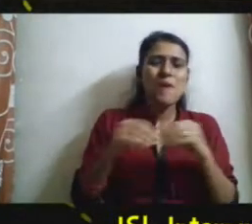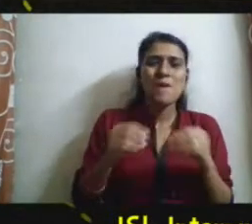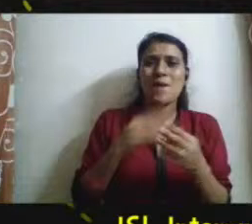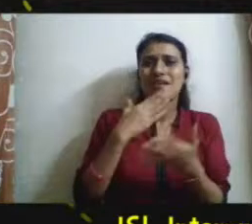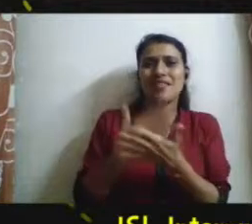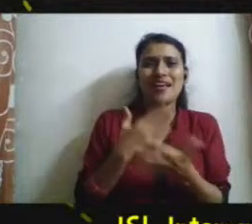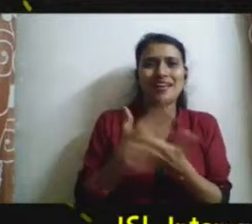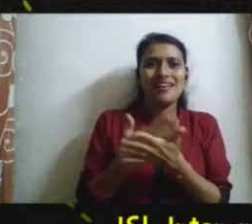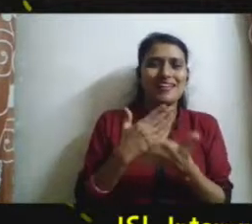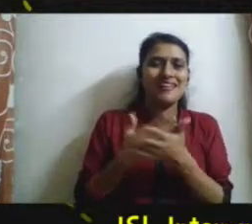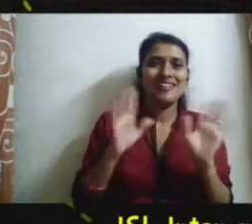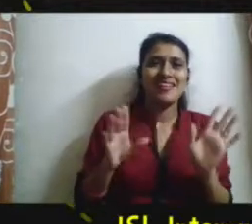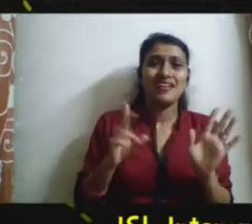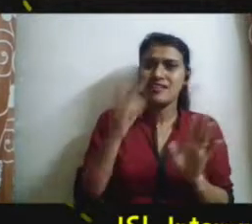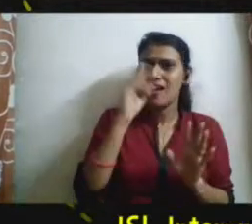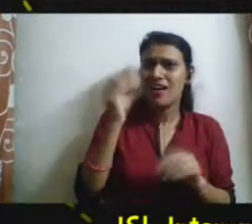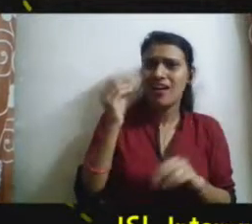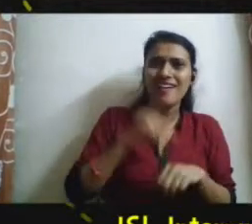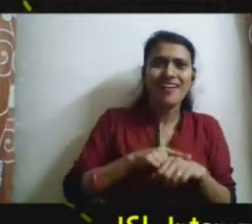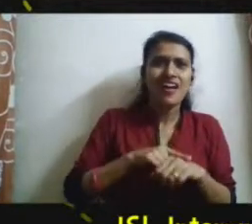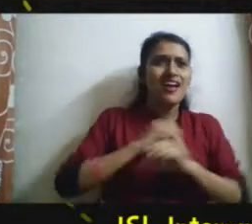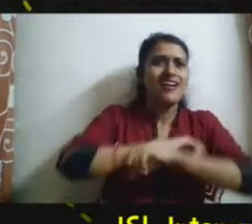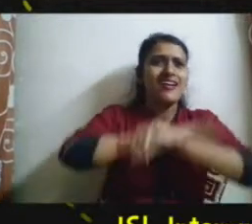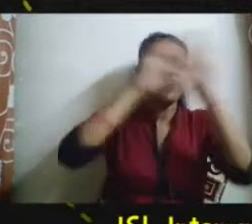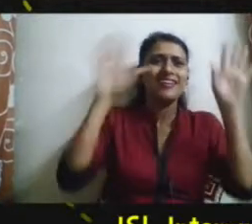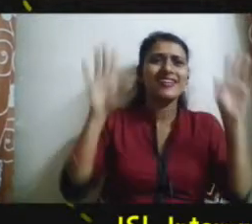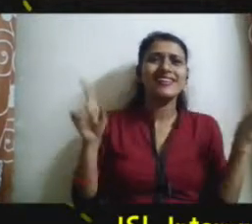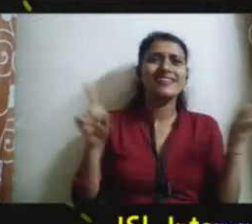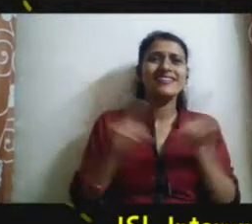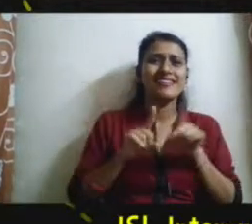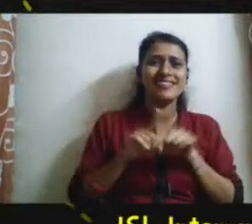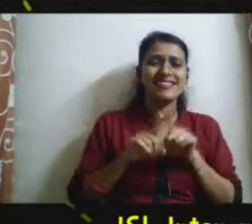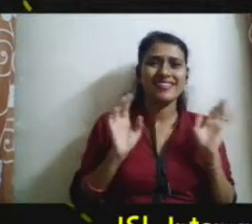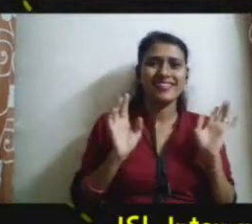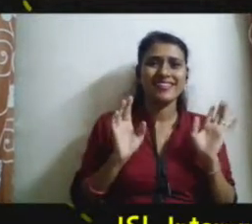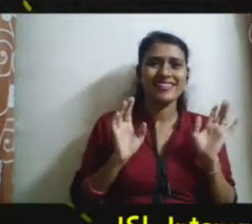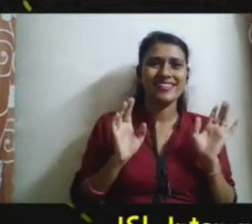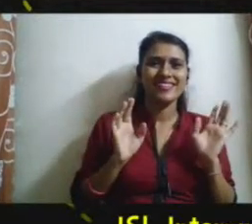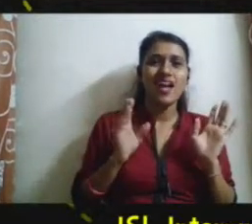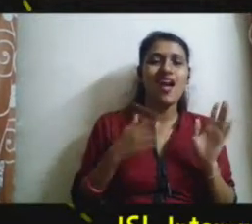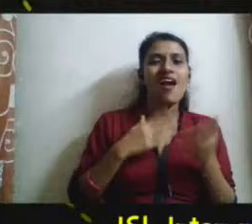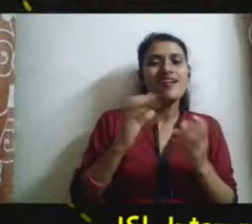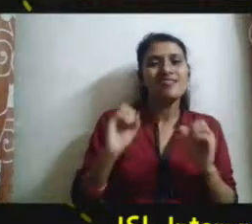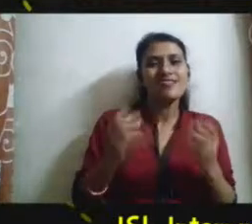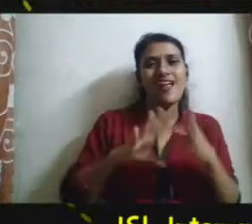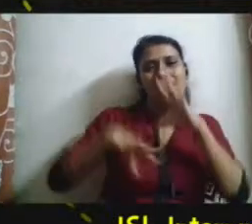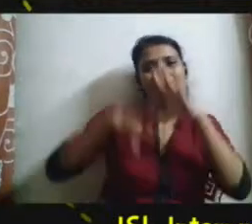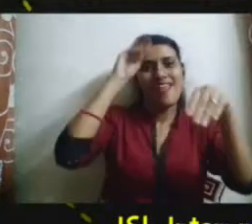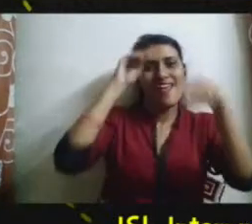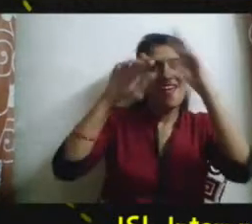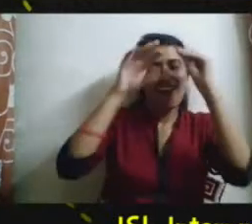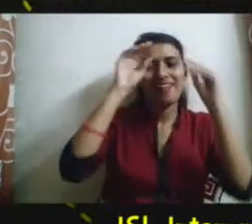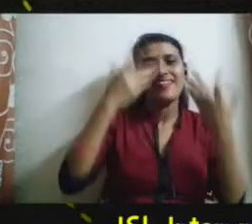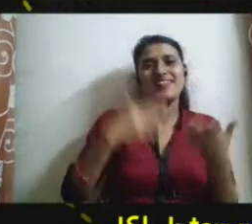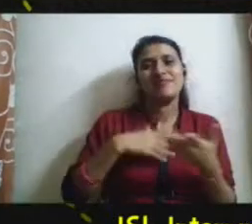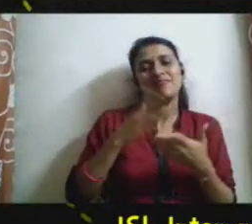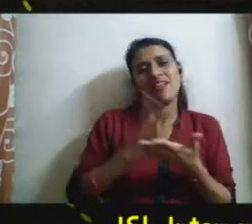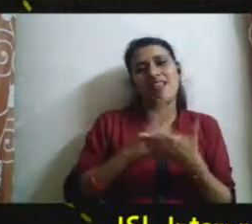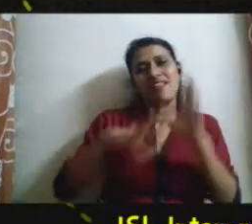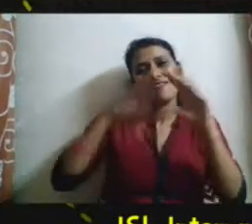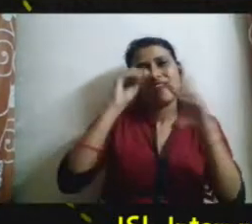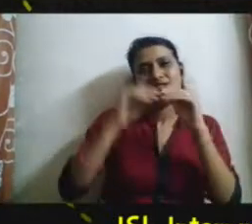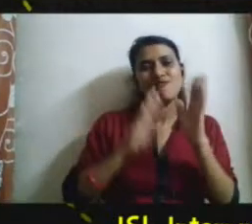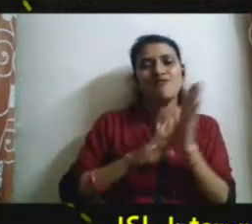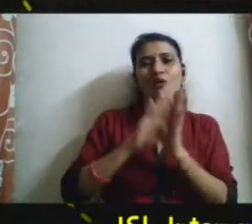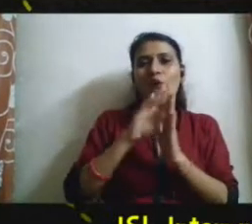was a revelation. Yeah, of course, that's what I want to do. And so I started learning Hindustani classical music, and you know that I've had the